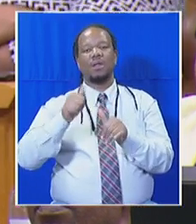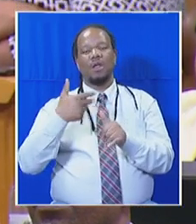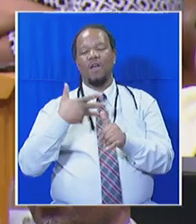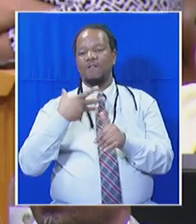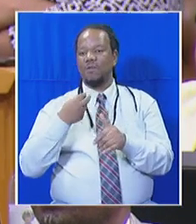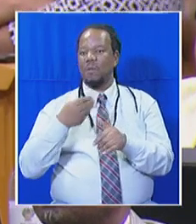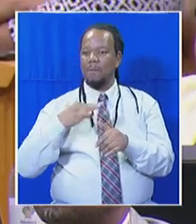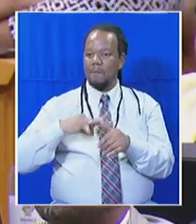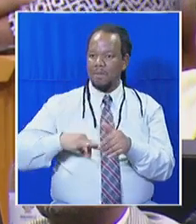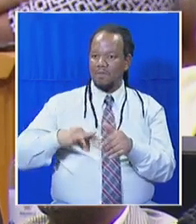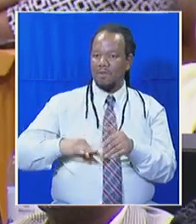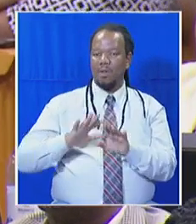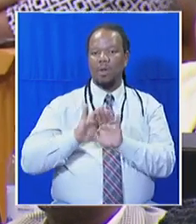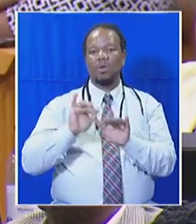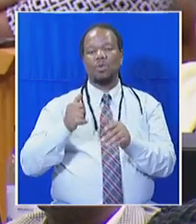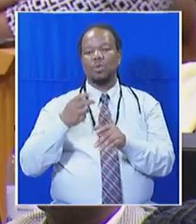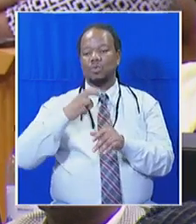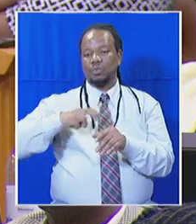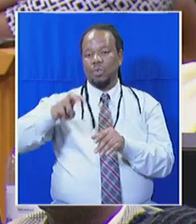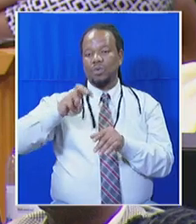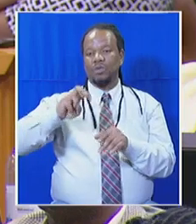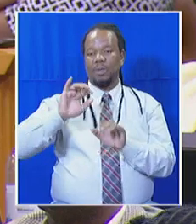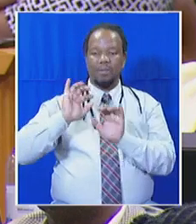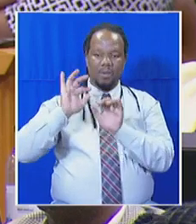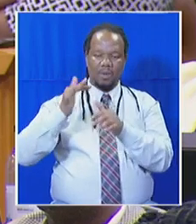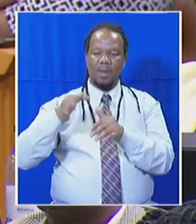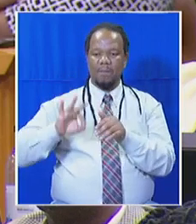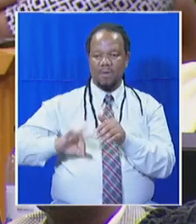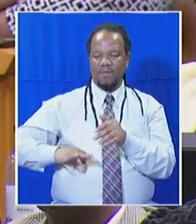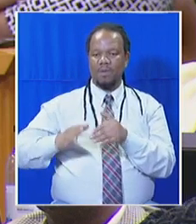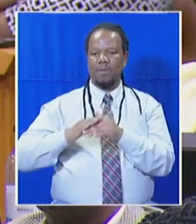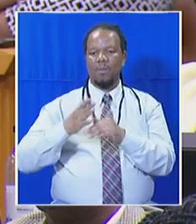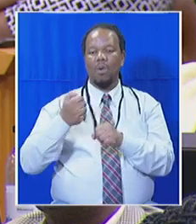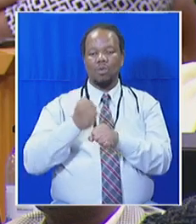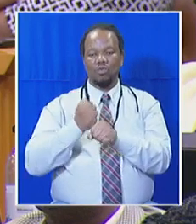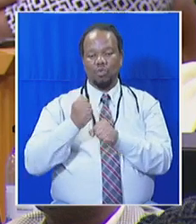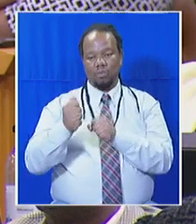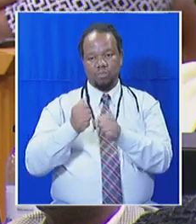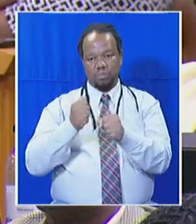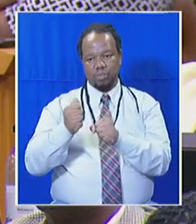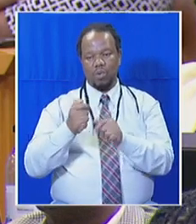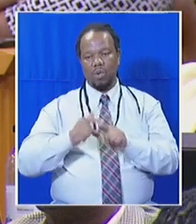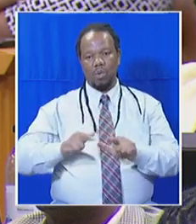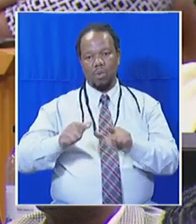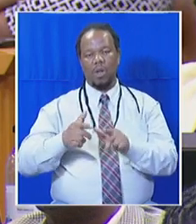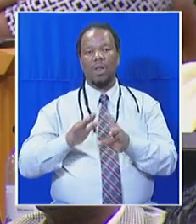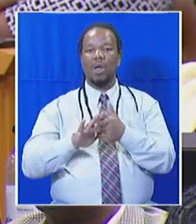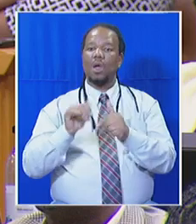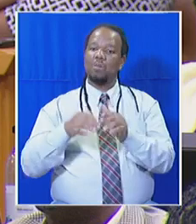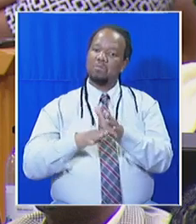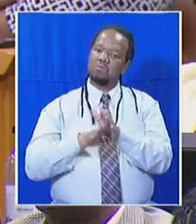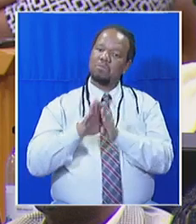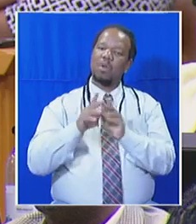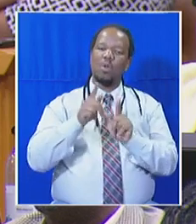spin-off from tourism sector, which can as well create jobs for the locals and boost local economy